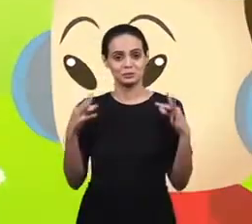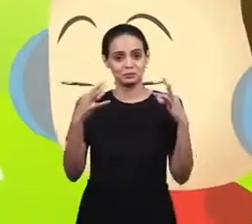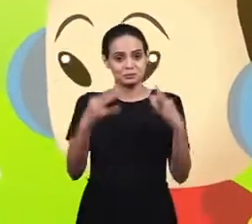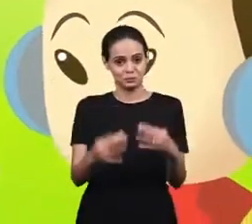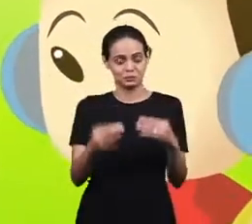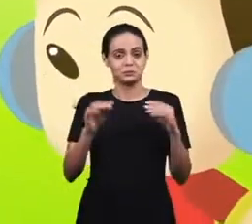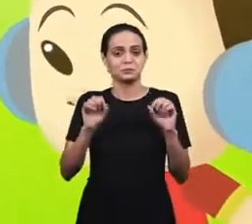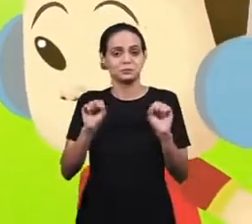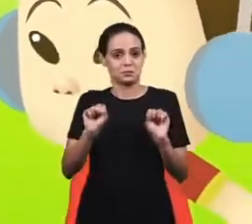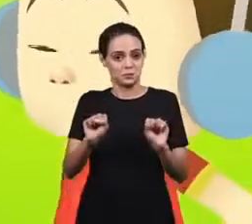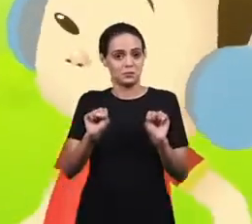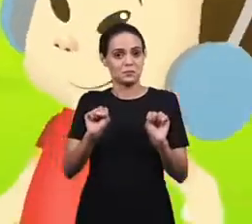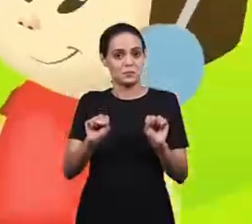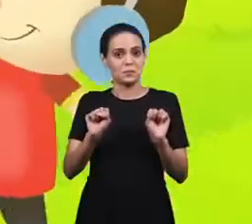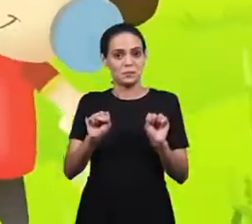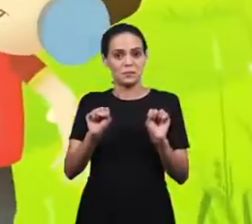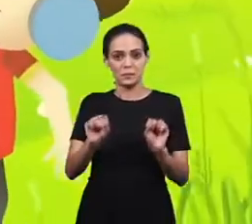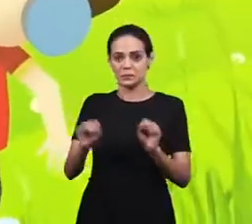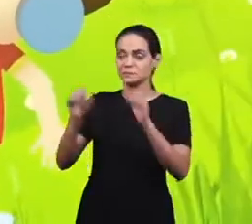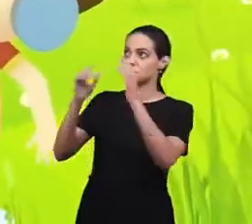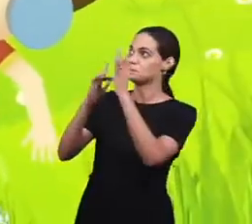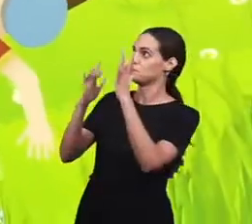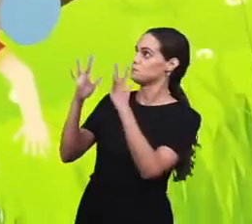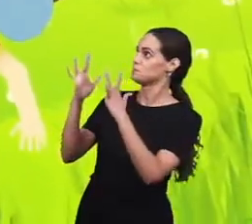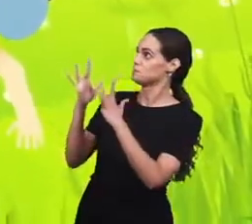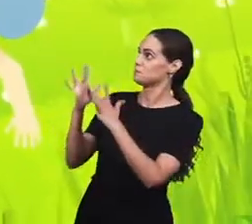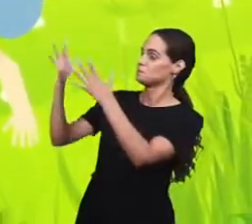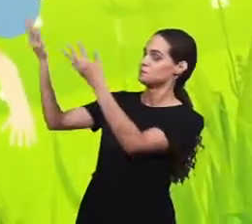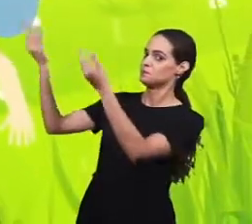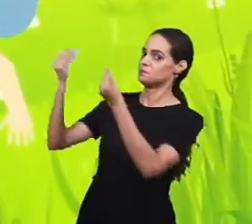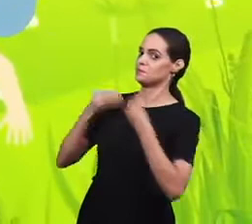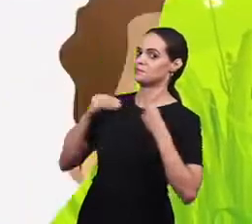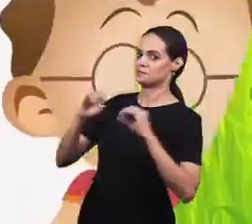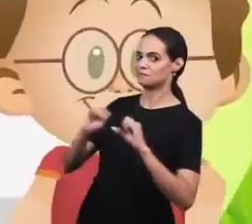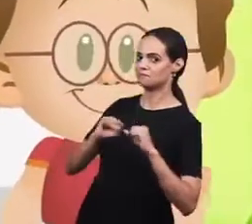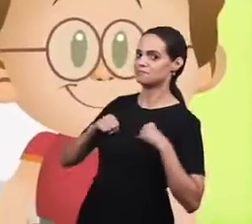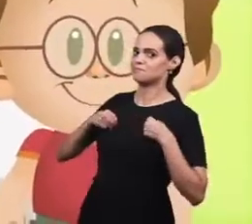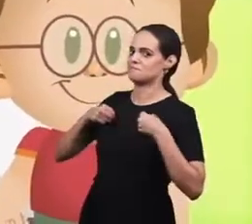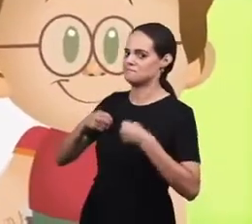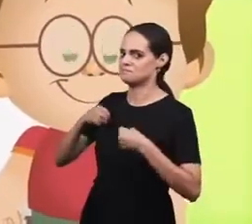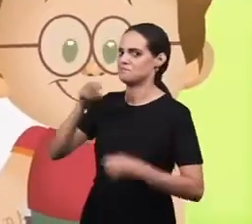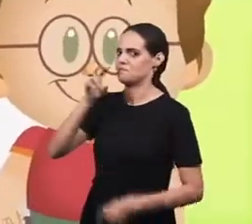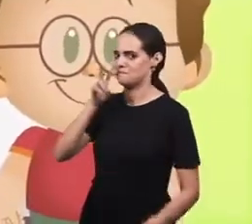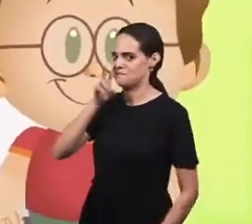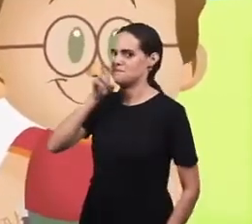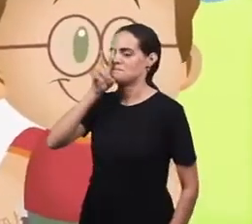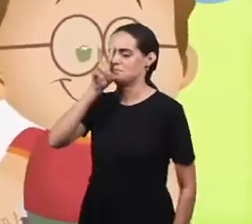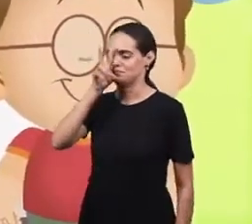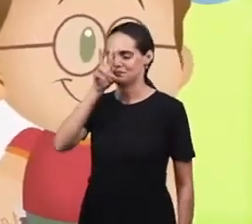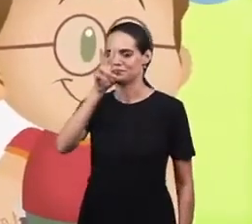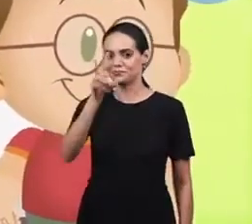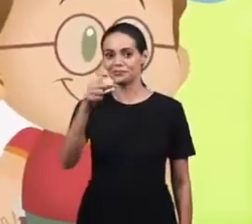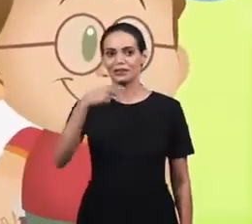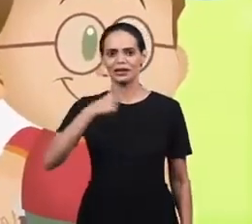I can do all things through He who strengthens me.